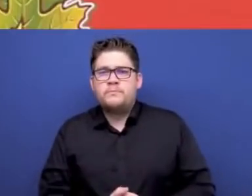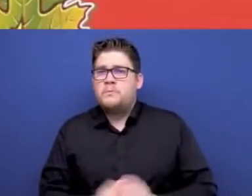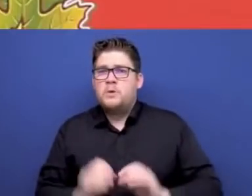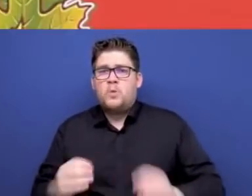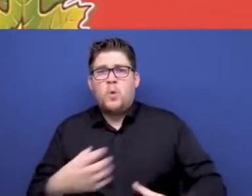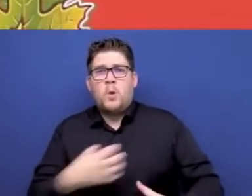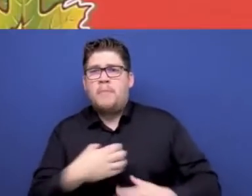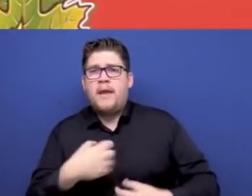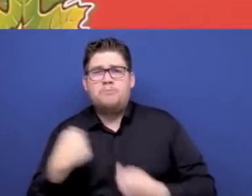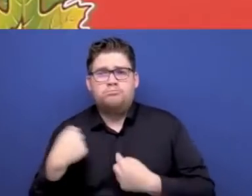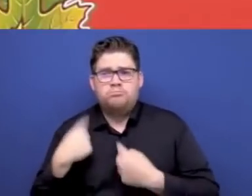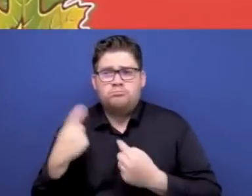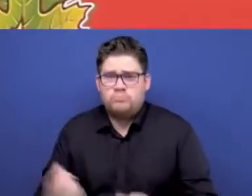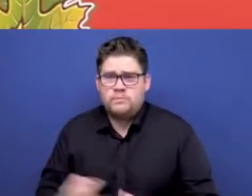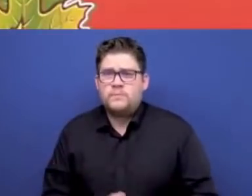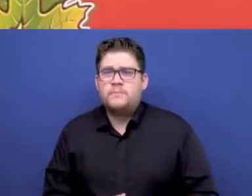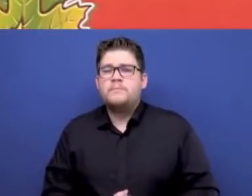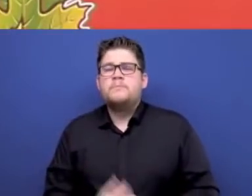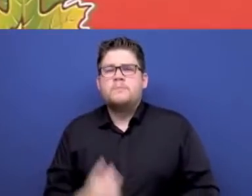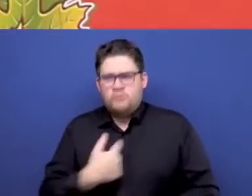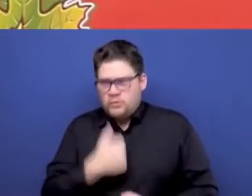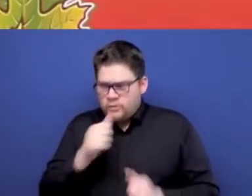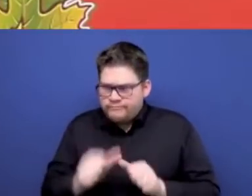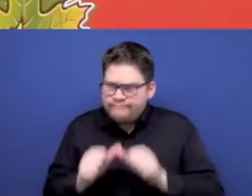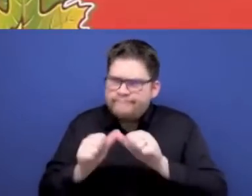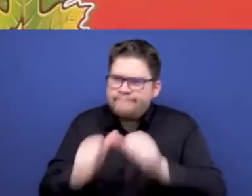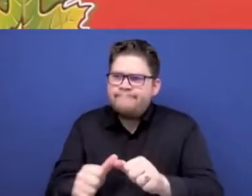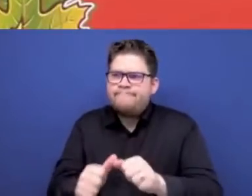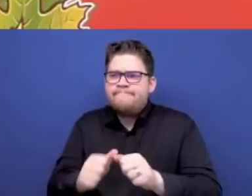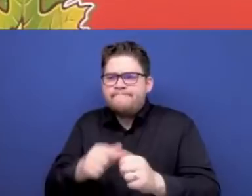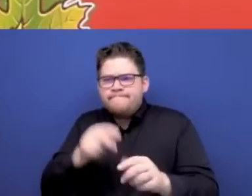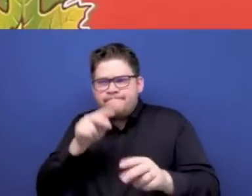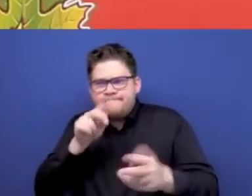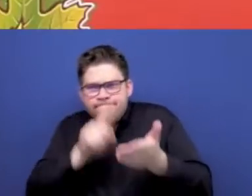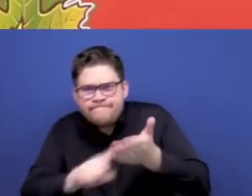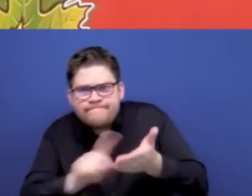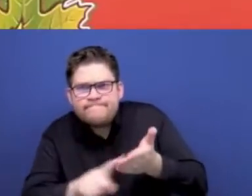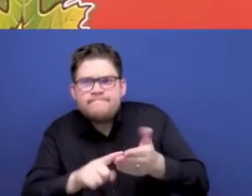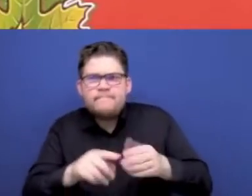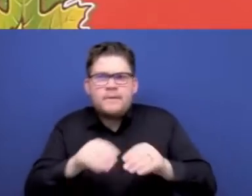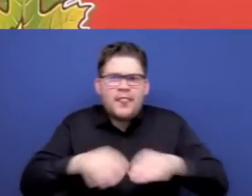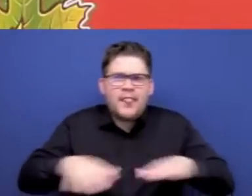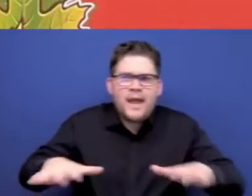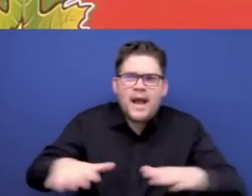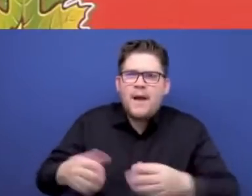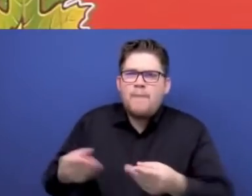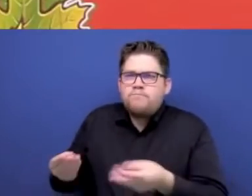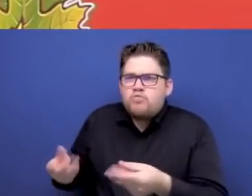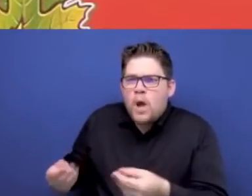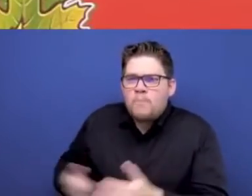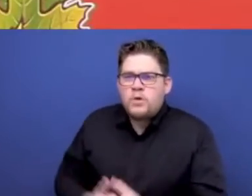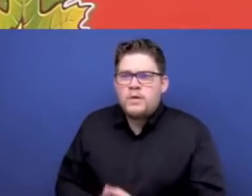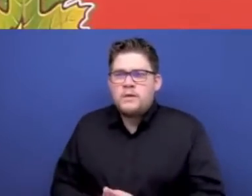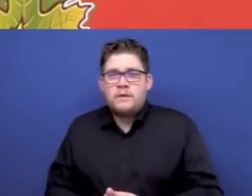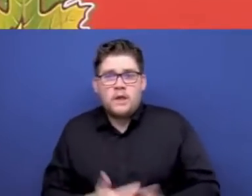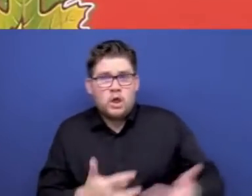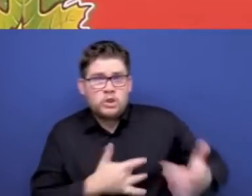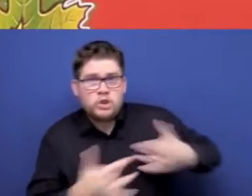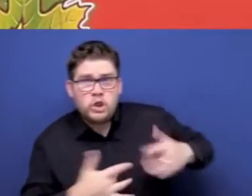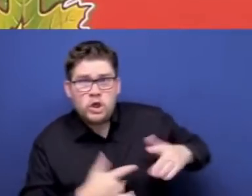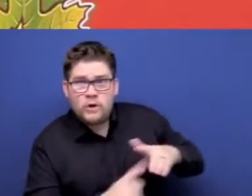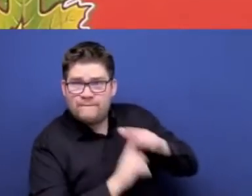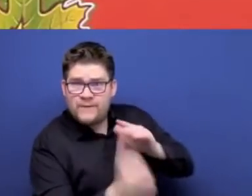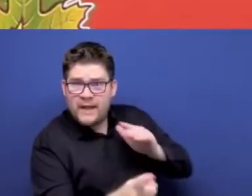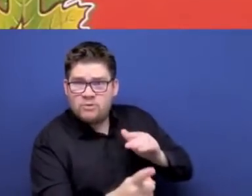concerns about your property, please reach out to the police of jurisdiction, your Rcmp jurisdiction there, and we can do what we can to work with the regional district